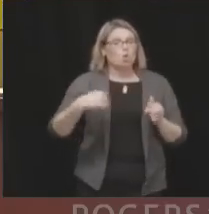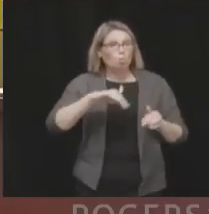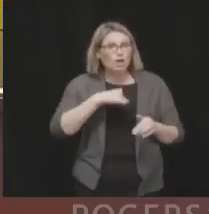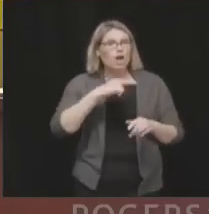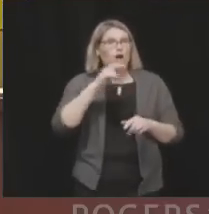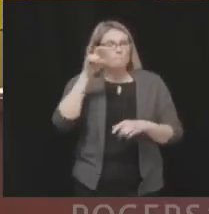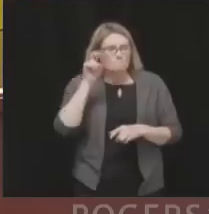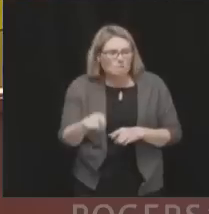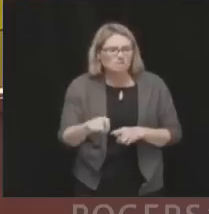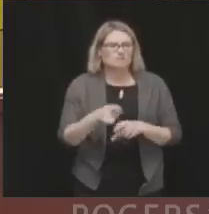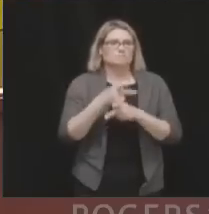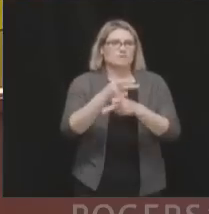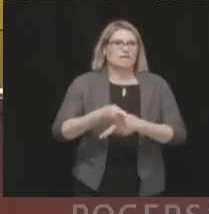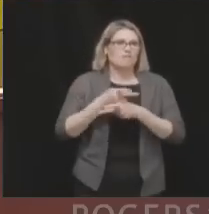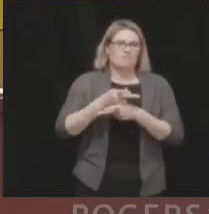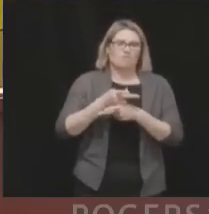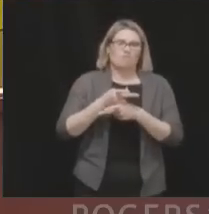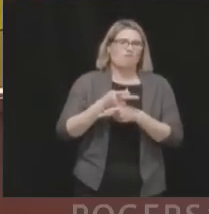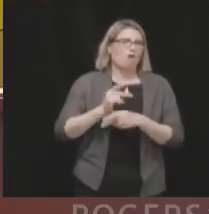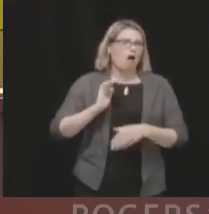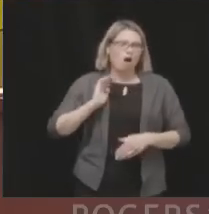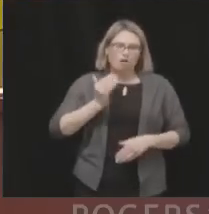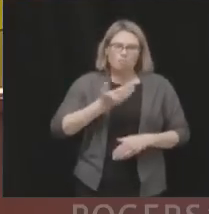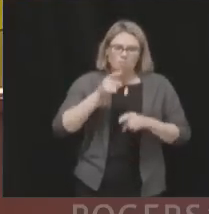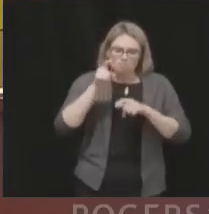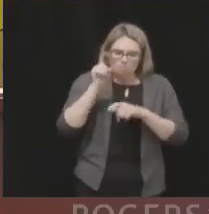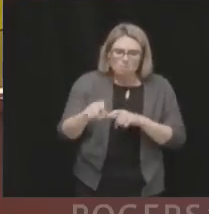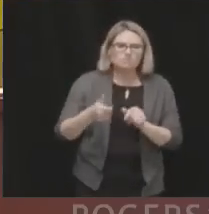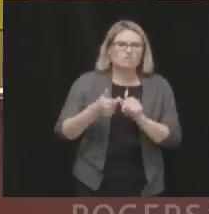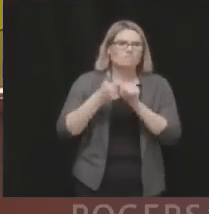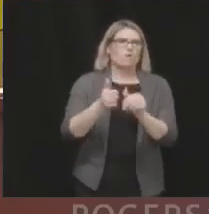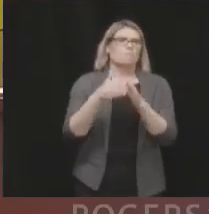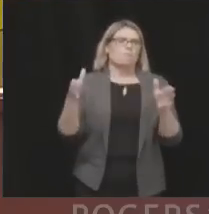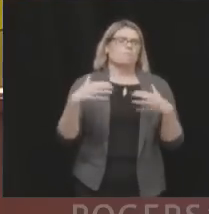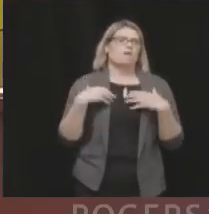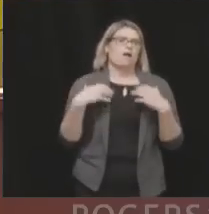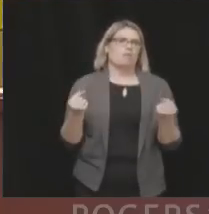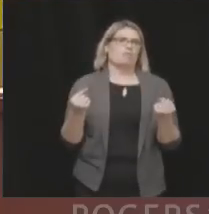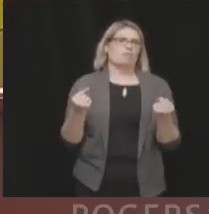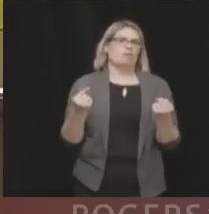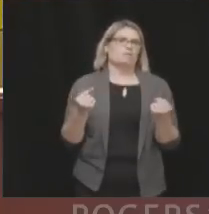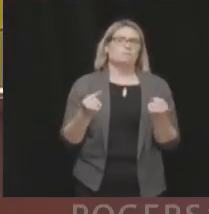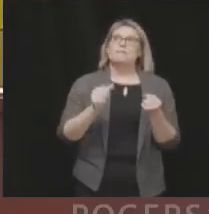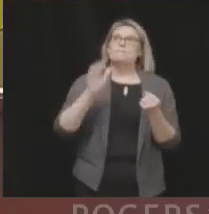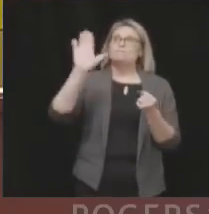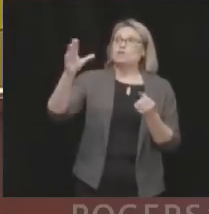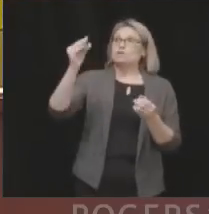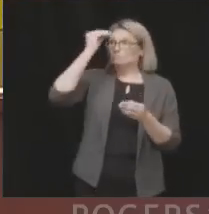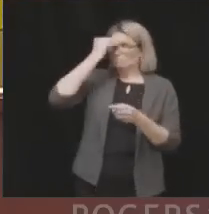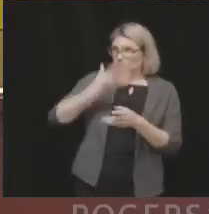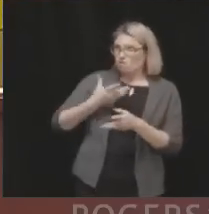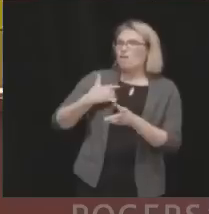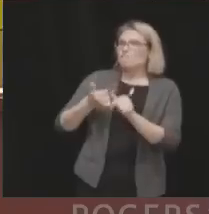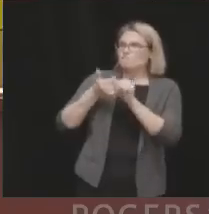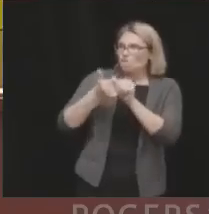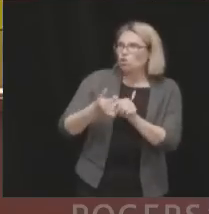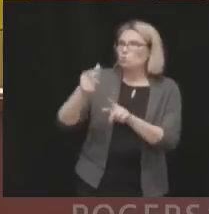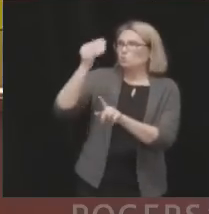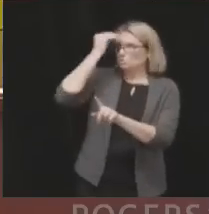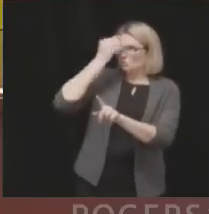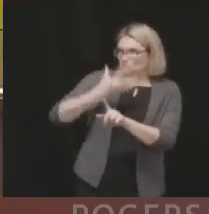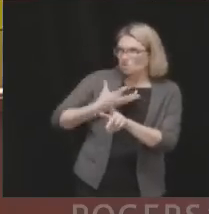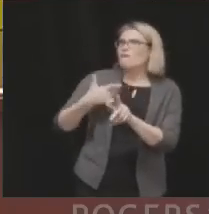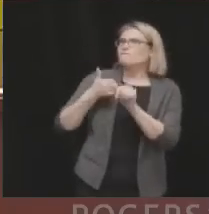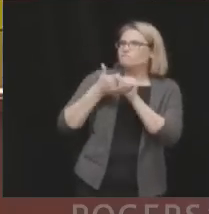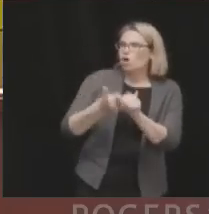have to live with this virus. We know it's going to be with us. We can't stamp it out completely. We know that. And so that's why we are